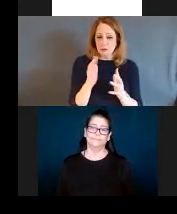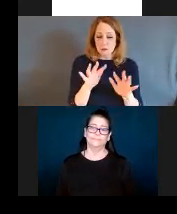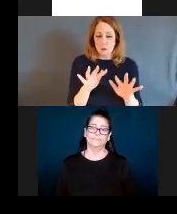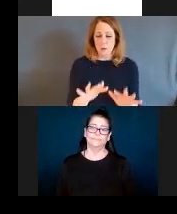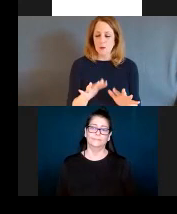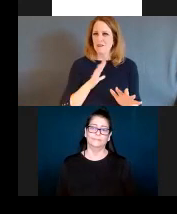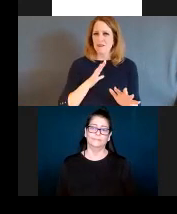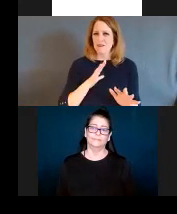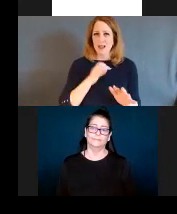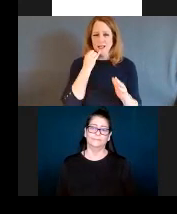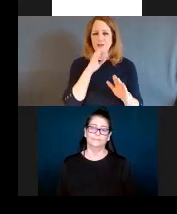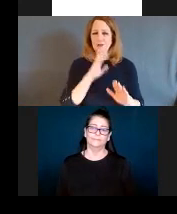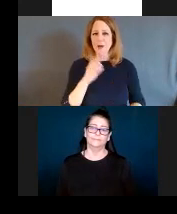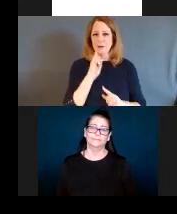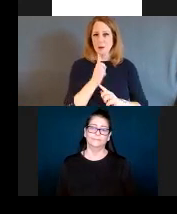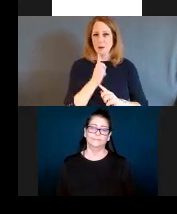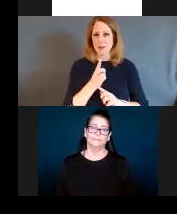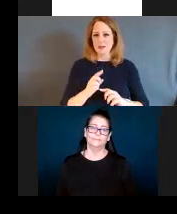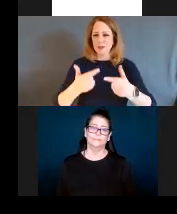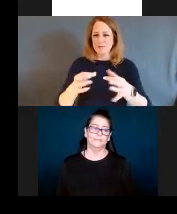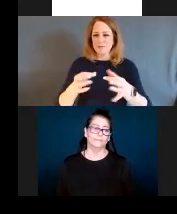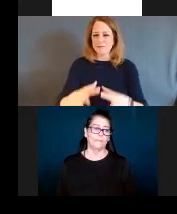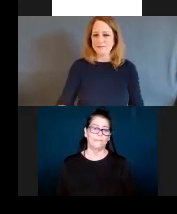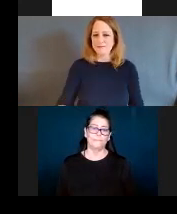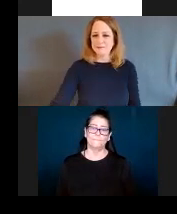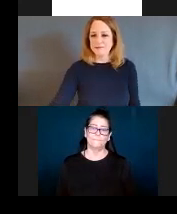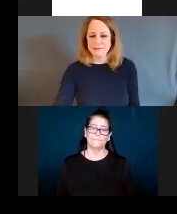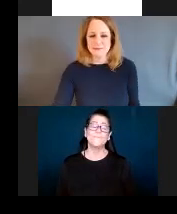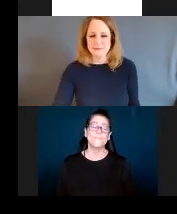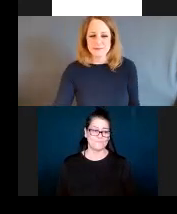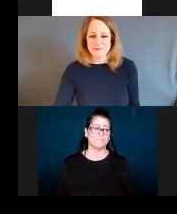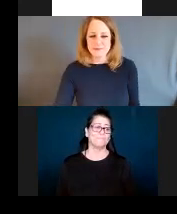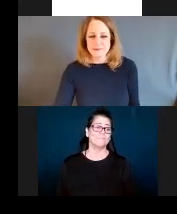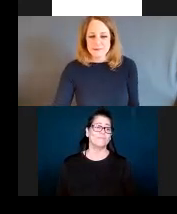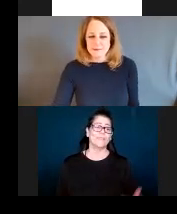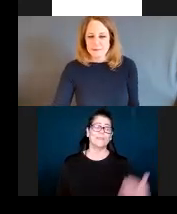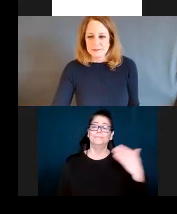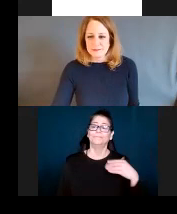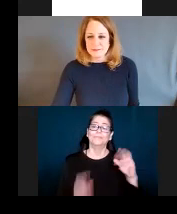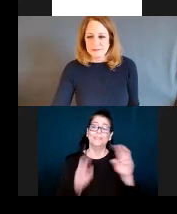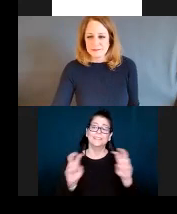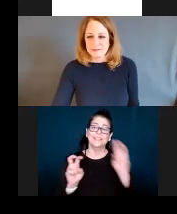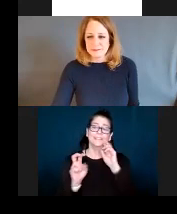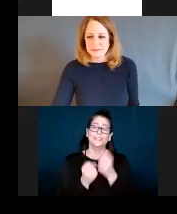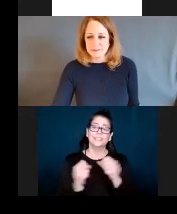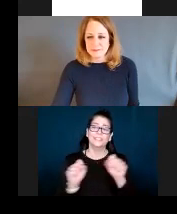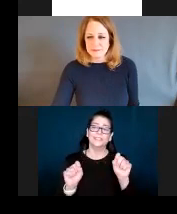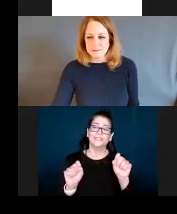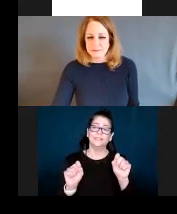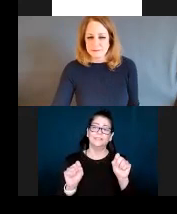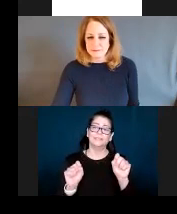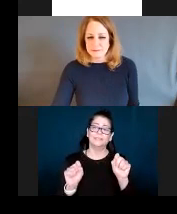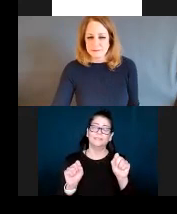quiet. Assess for safety and practice cultural humility. Recognize the